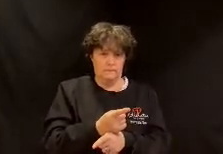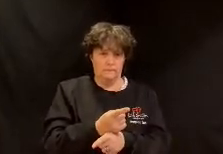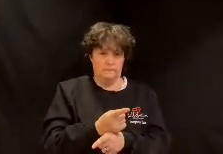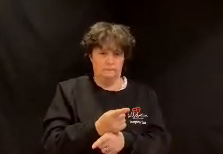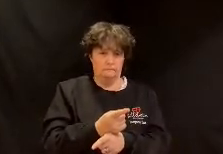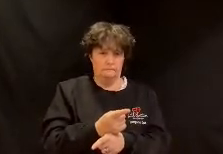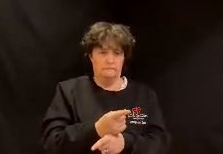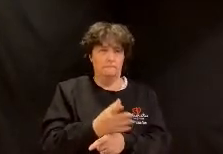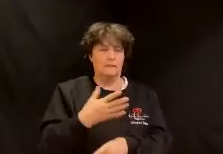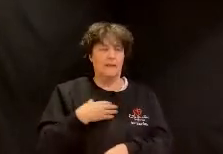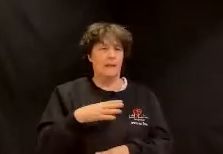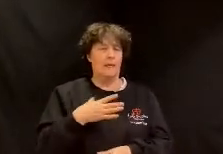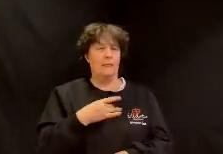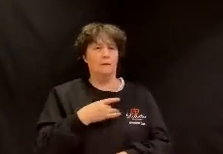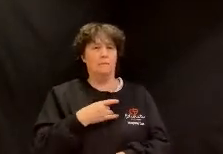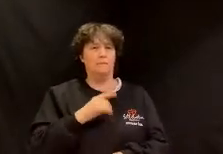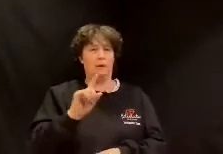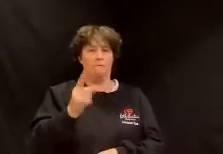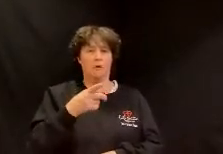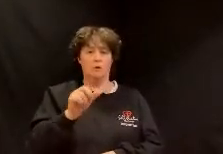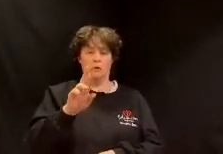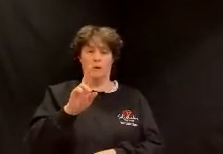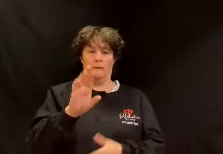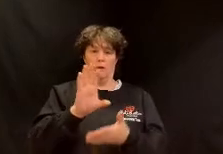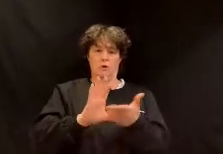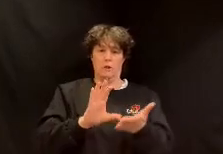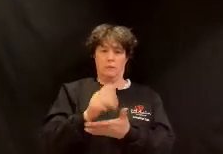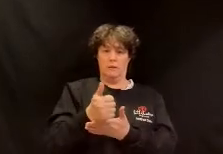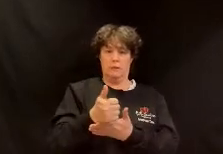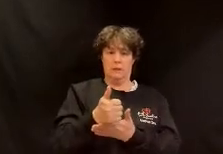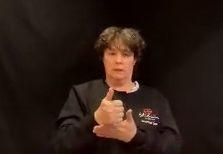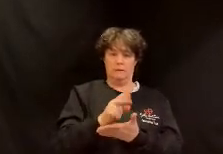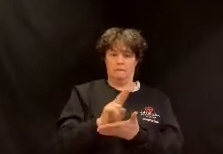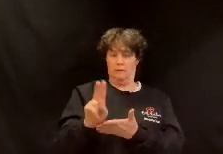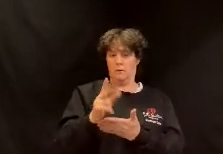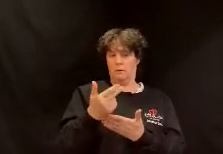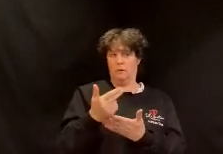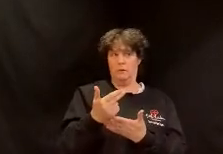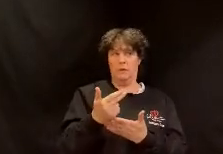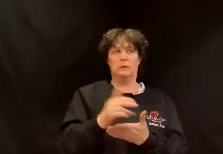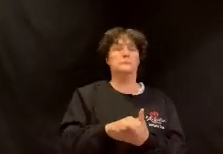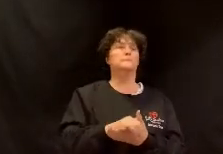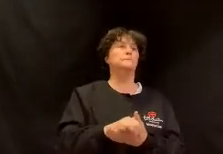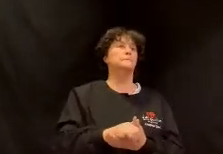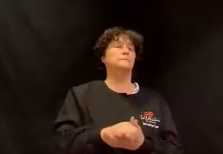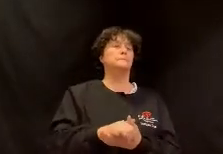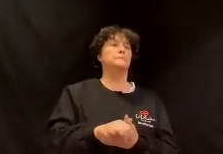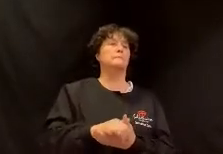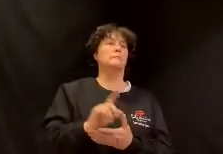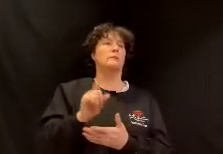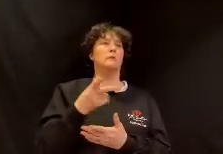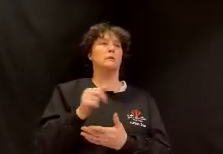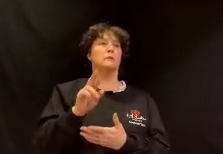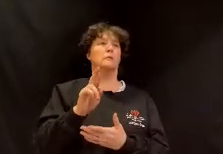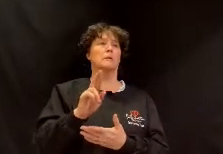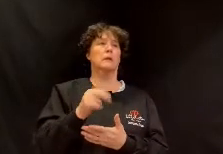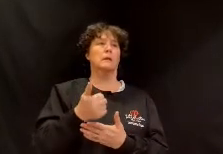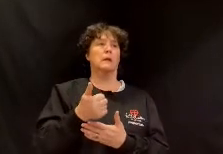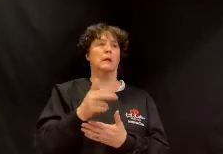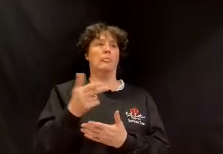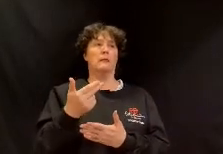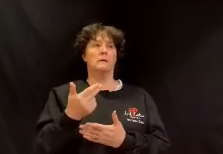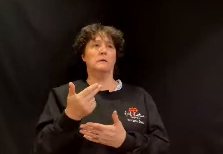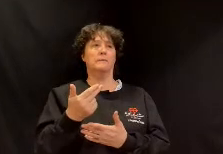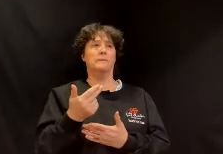I mean, I like this one. 1 Corinthians chapter 10, verse 13. Check this out. 1 Corinthians chapter 10, verse 13.